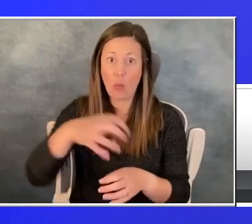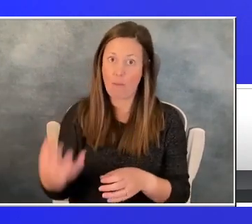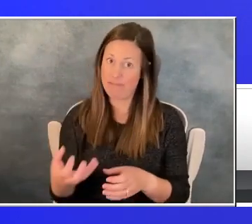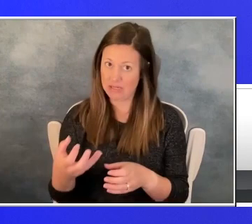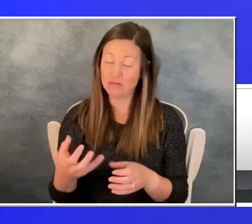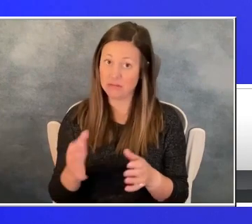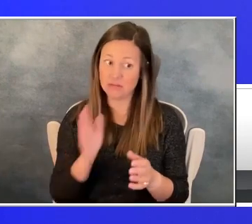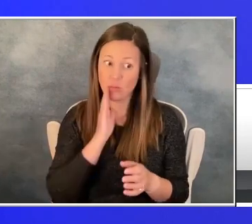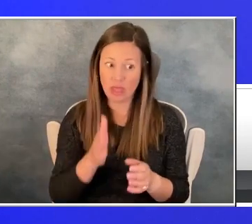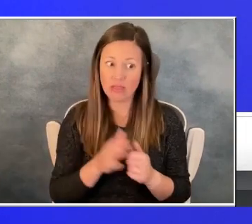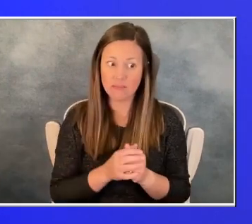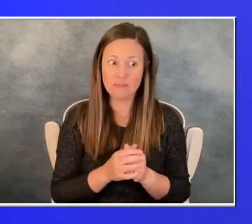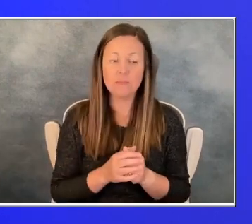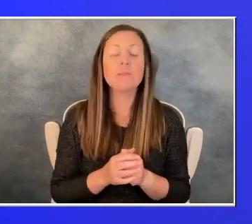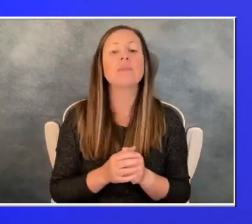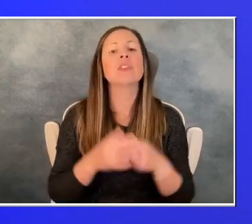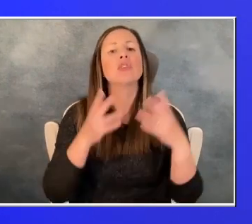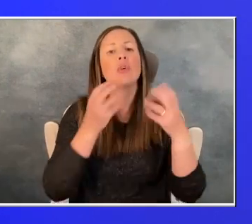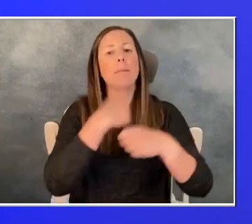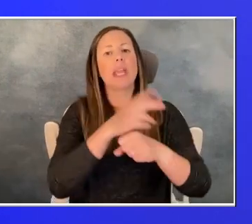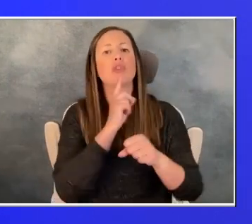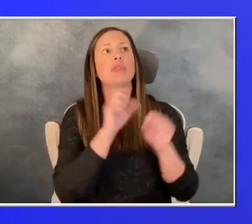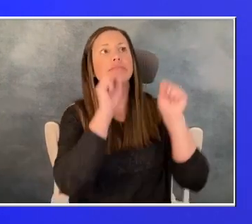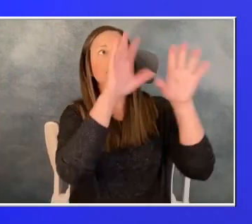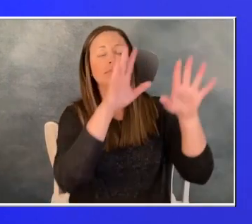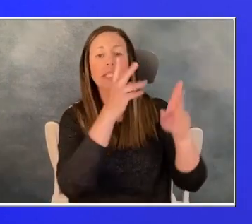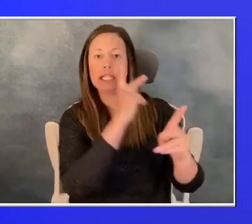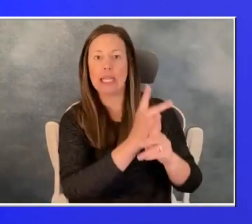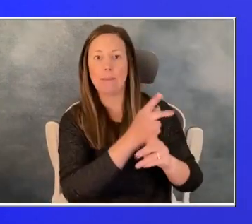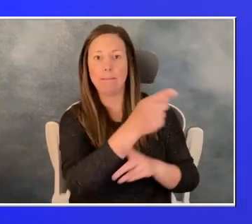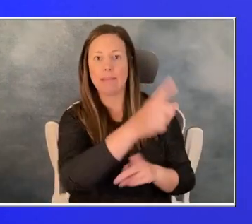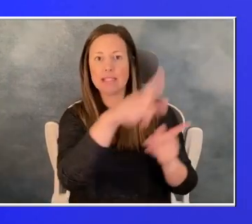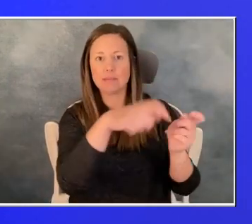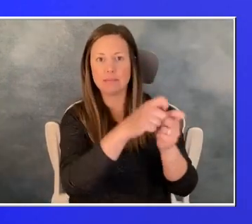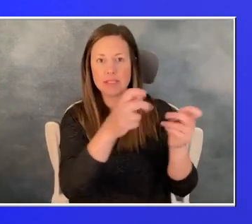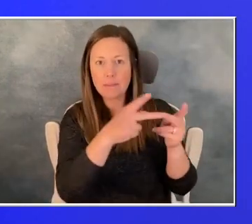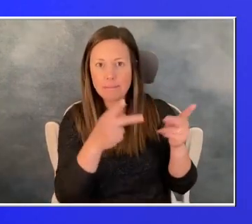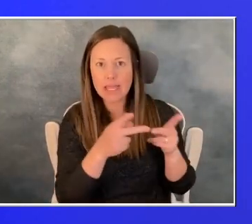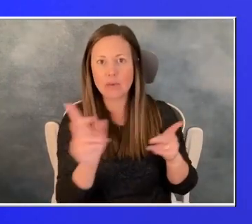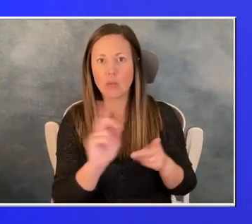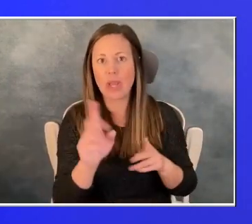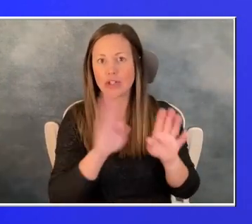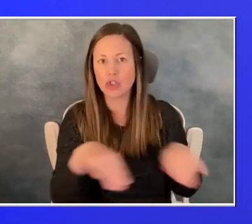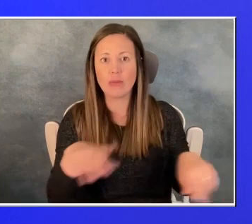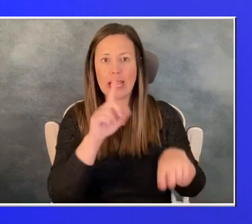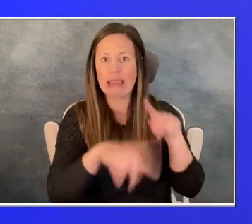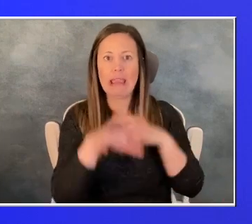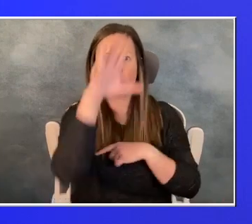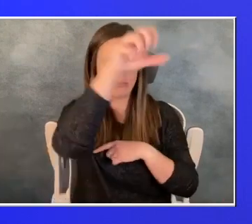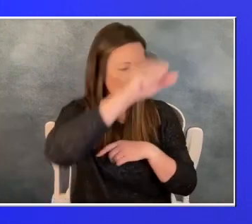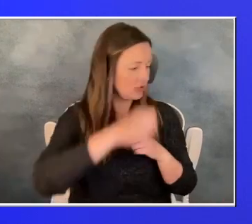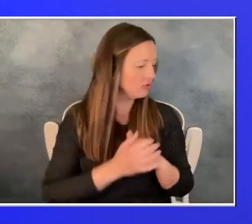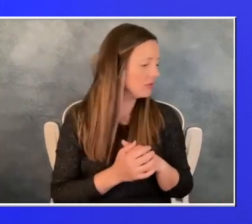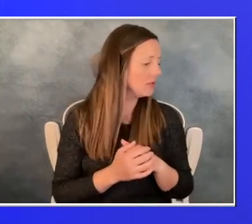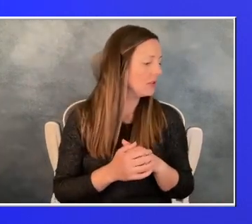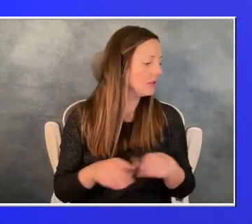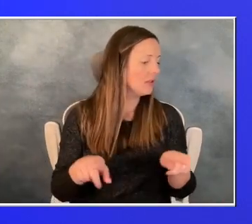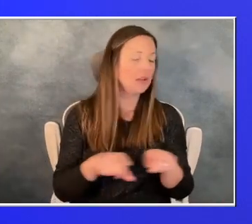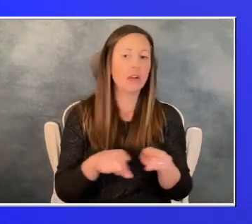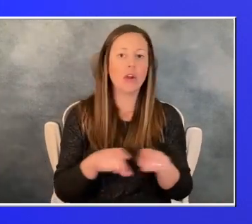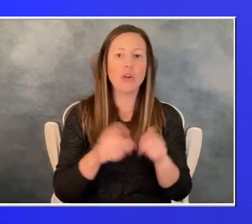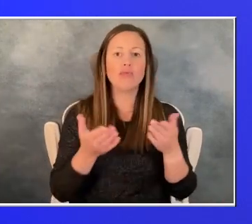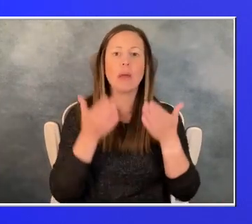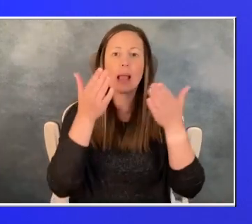place where the children don't have access to them, where they can't reach them. Another thing that we recommend is to not take your medications while your child